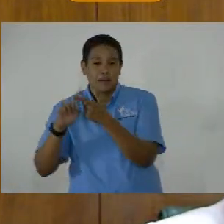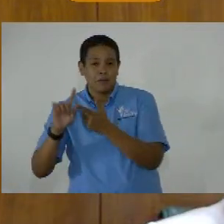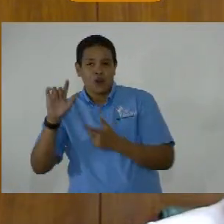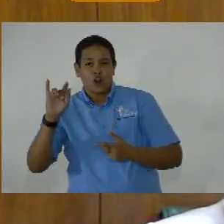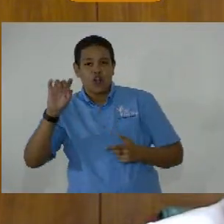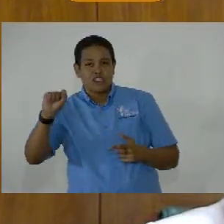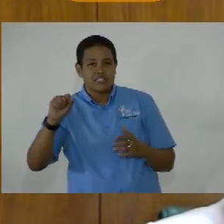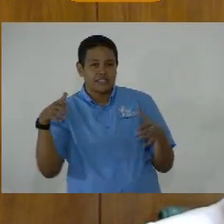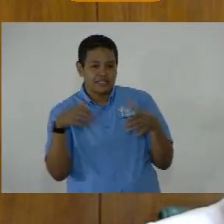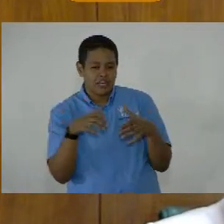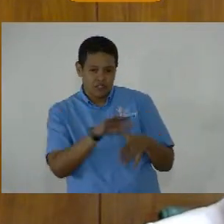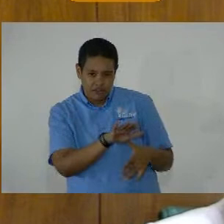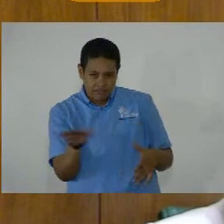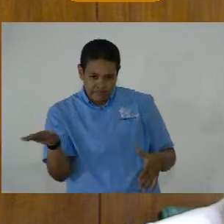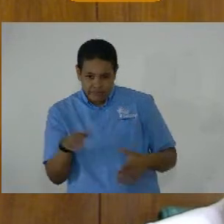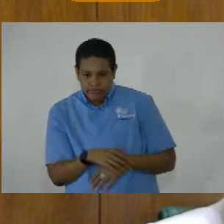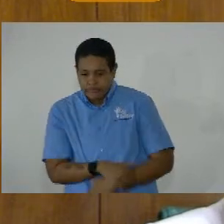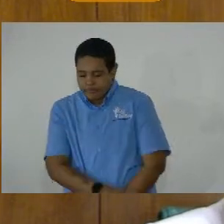sector.